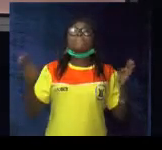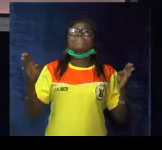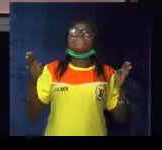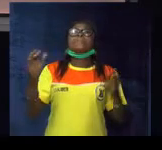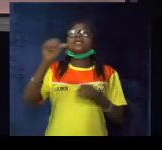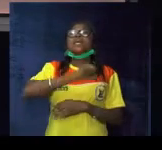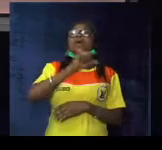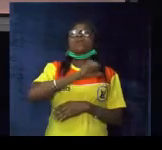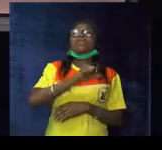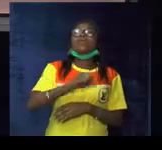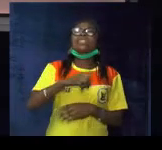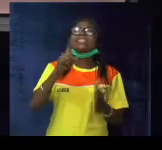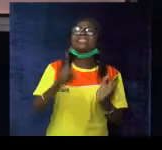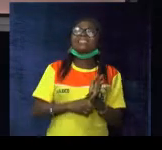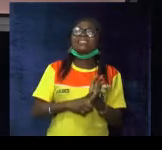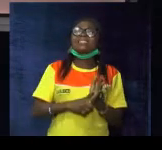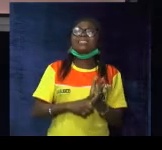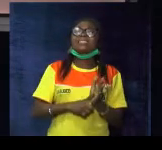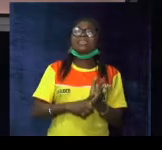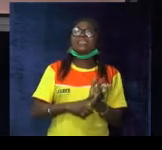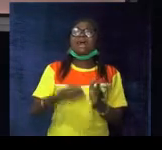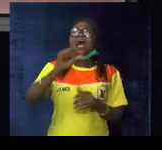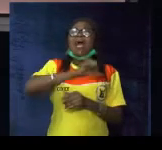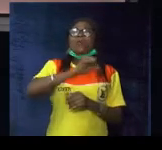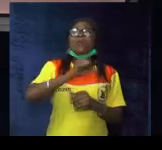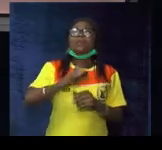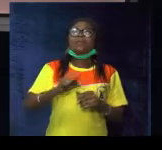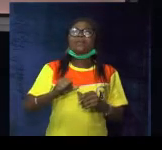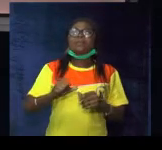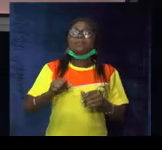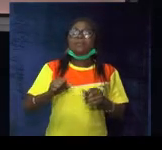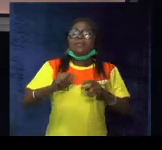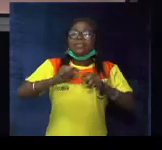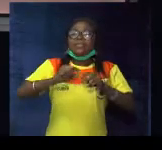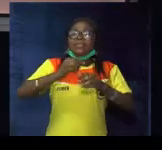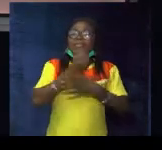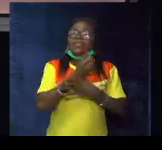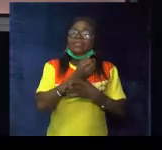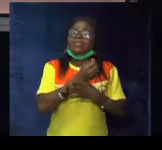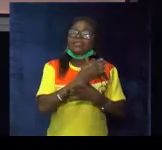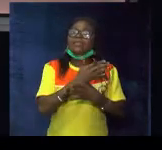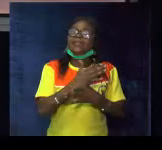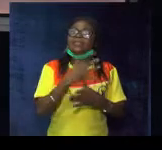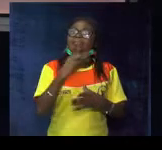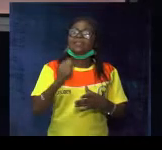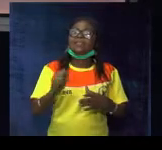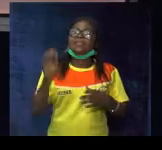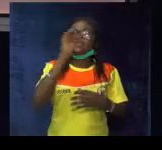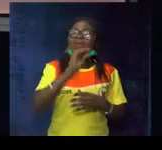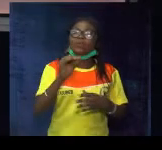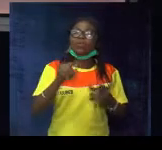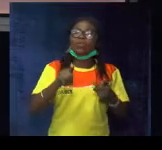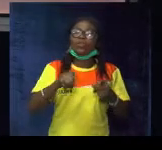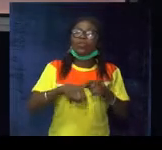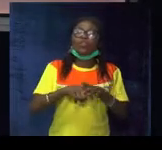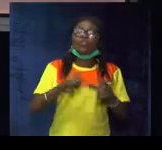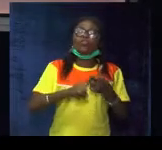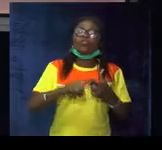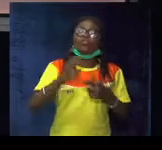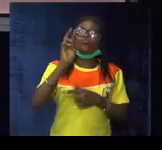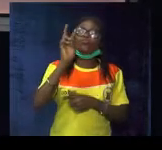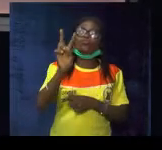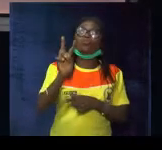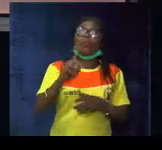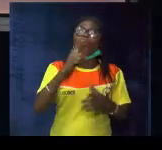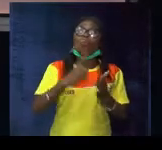this angle inside the circle divides the circle into two, of course. There is the small part here and there is the big